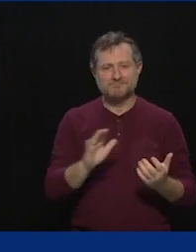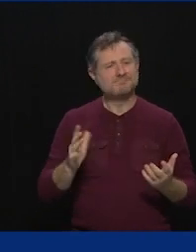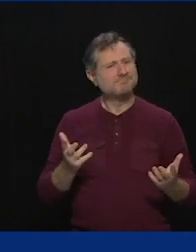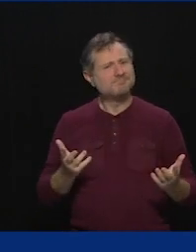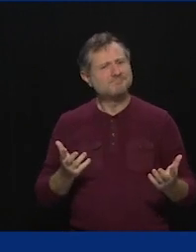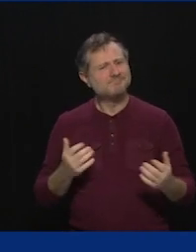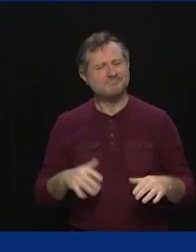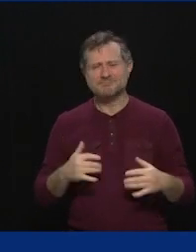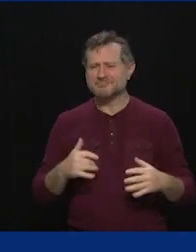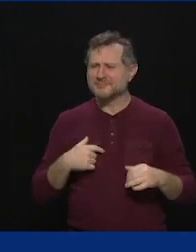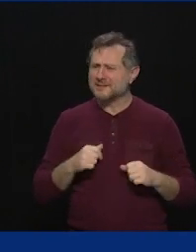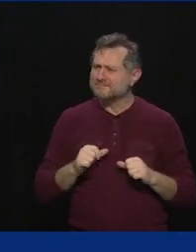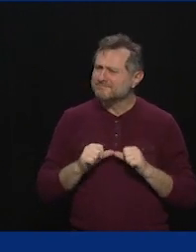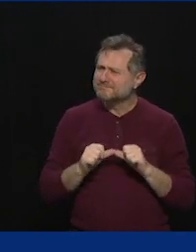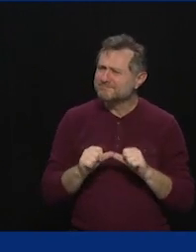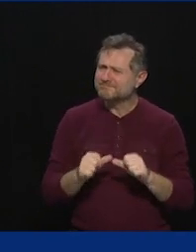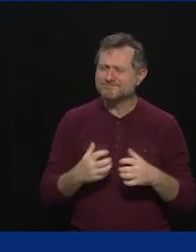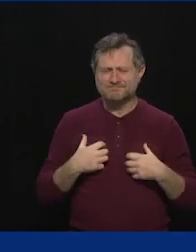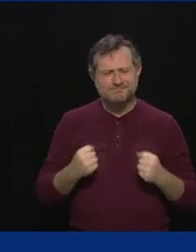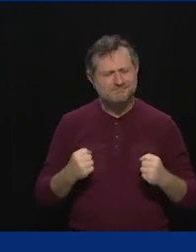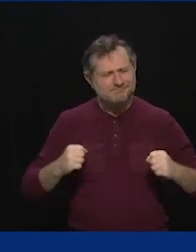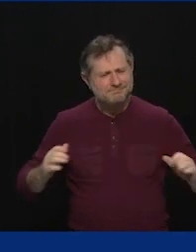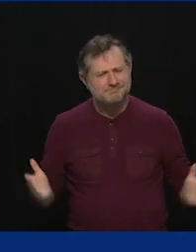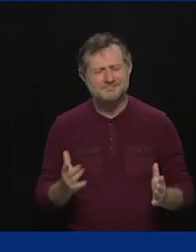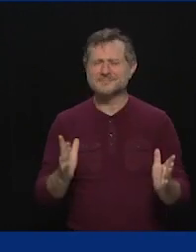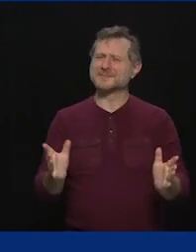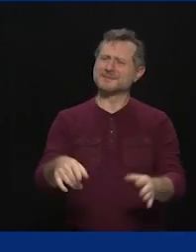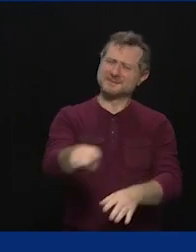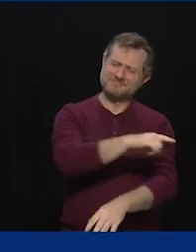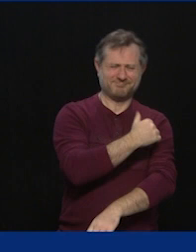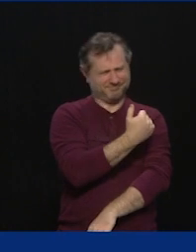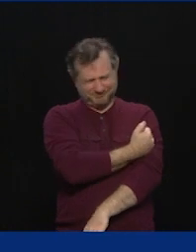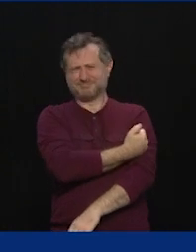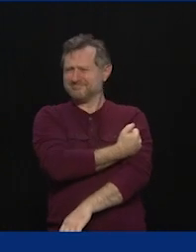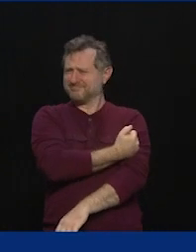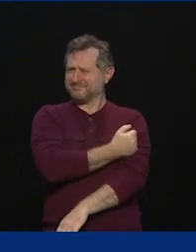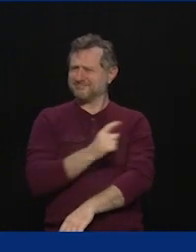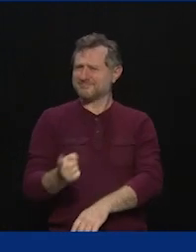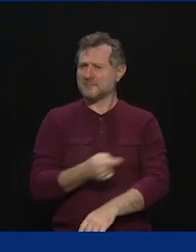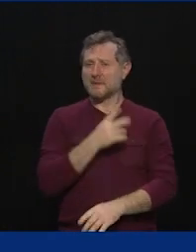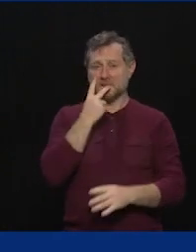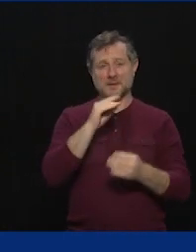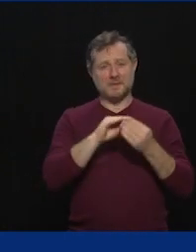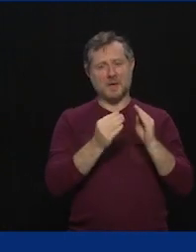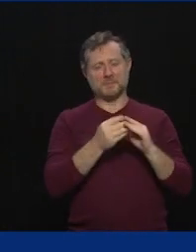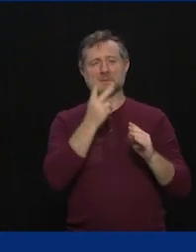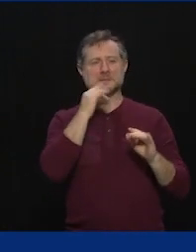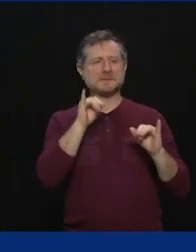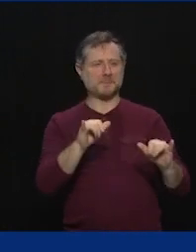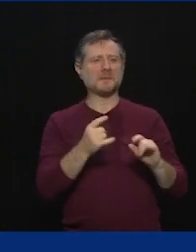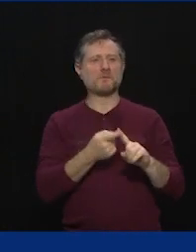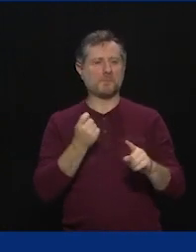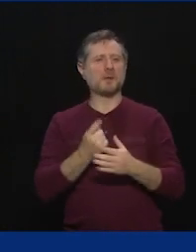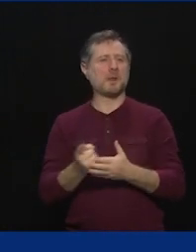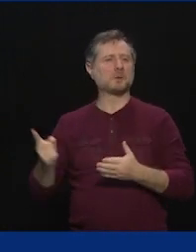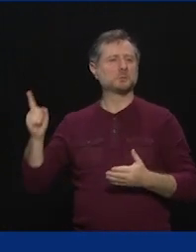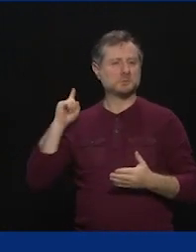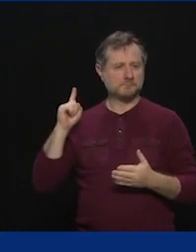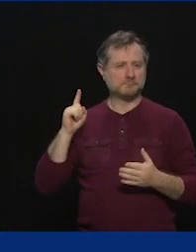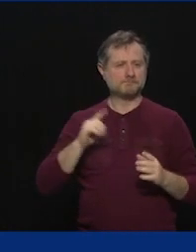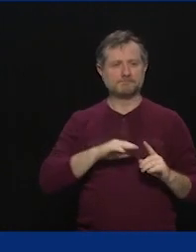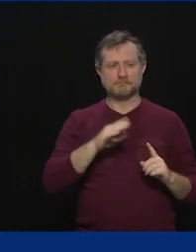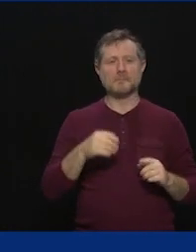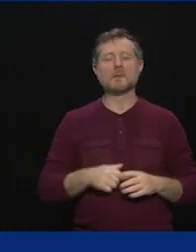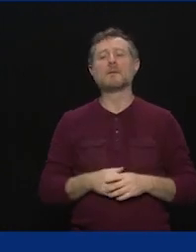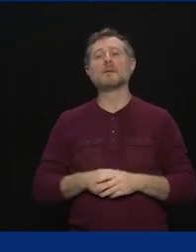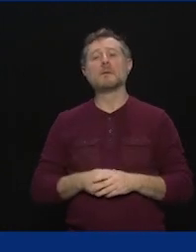people vaccinated. That's the same numbers we had last week in my last briefing as well. So that's very